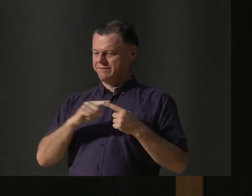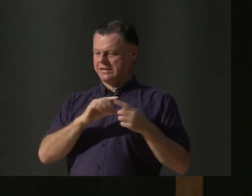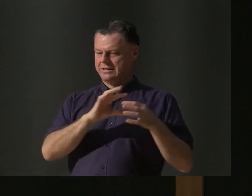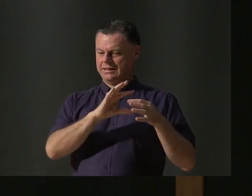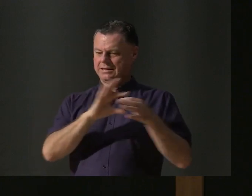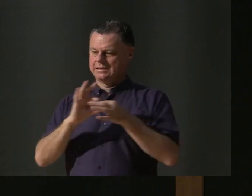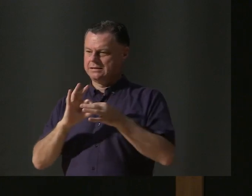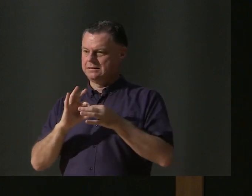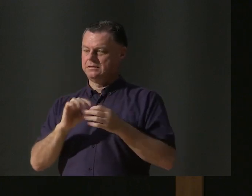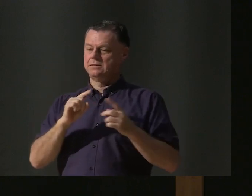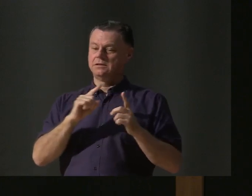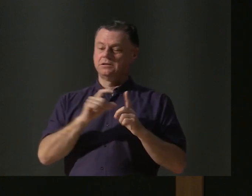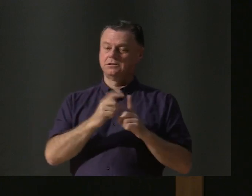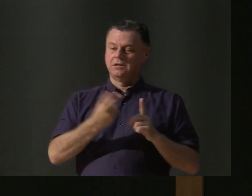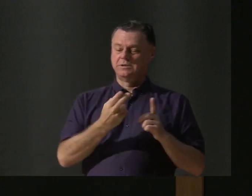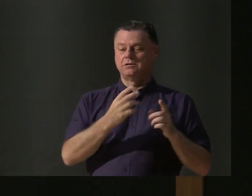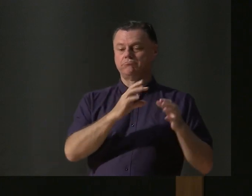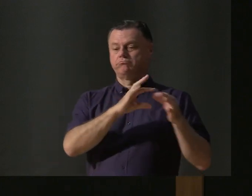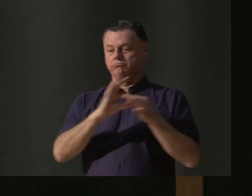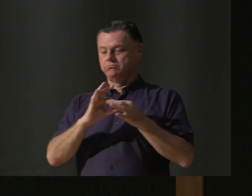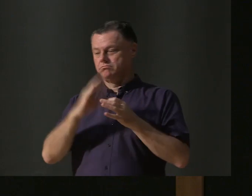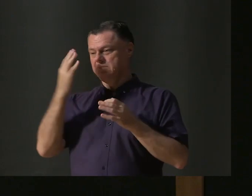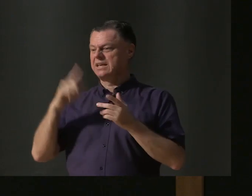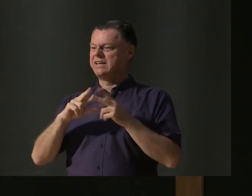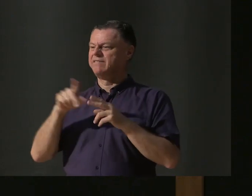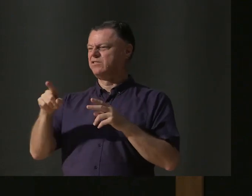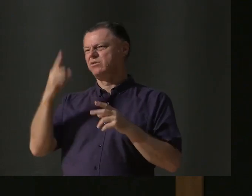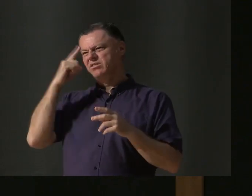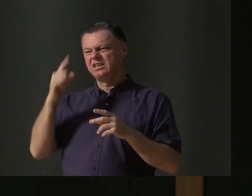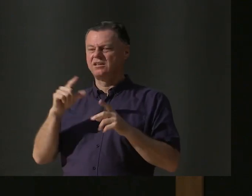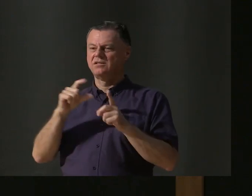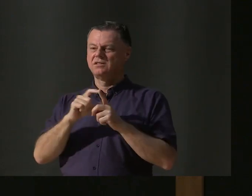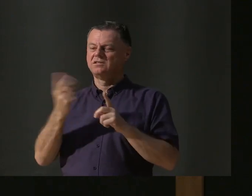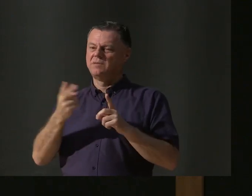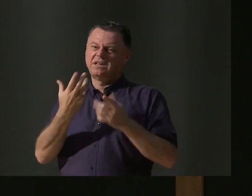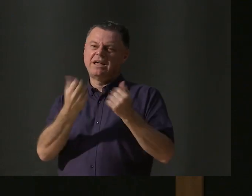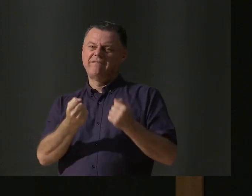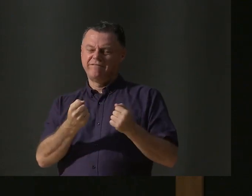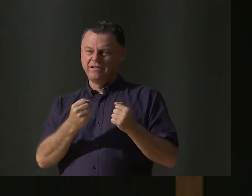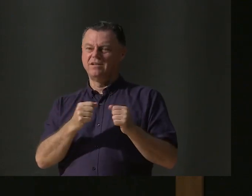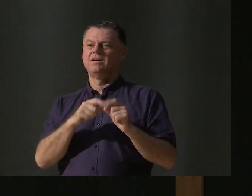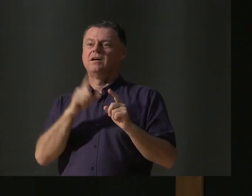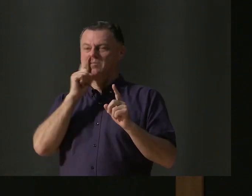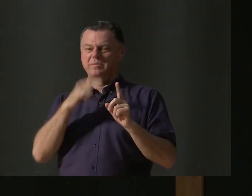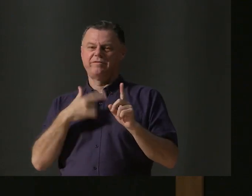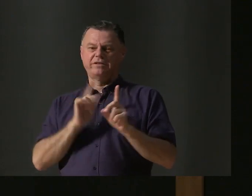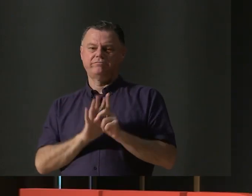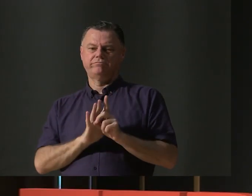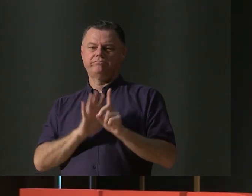The more we treat diabetes like a punchline, the more isolated people with diabetes are made to